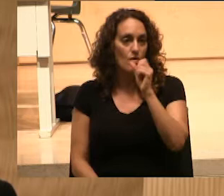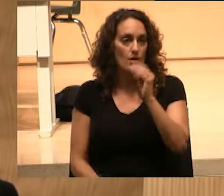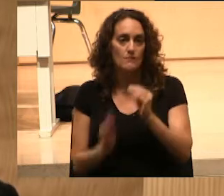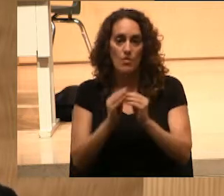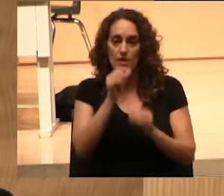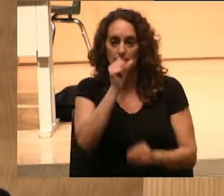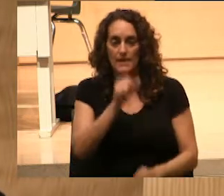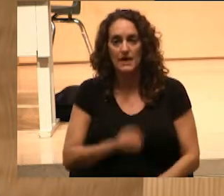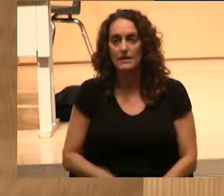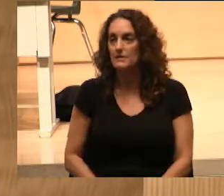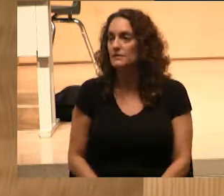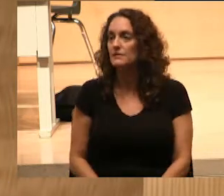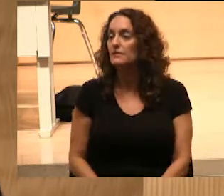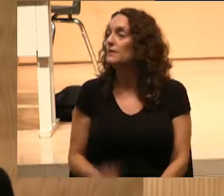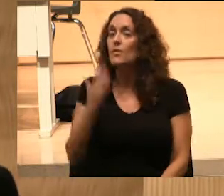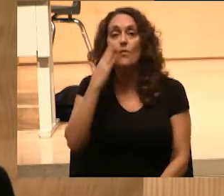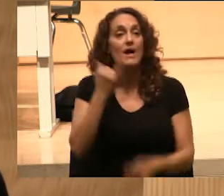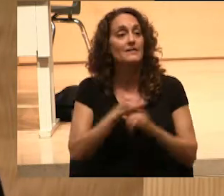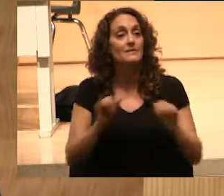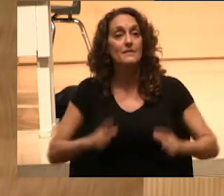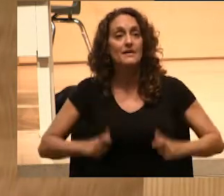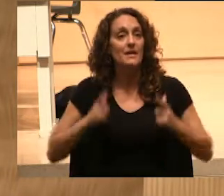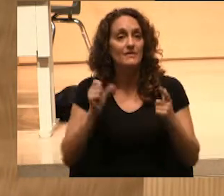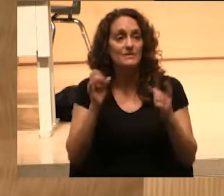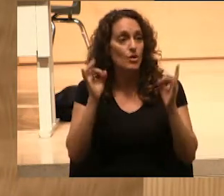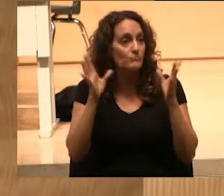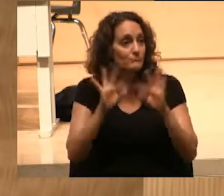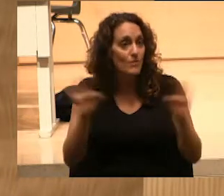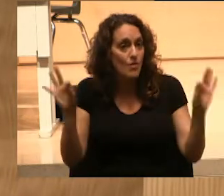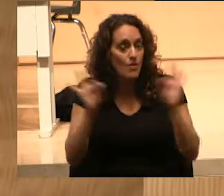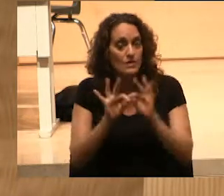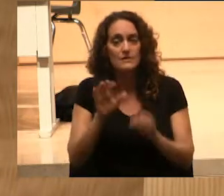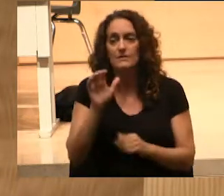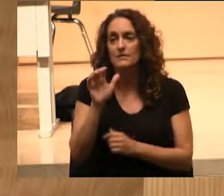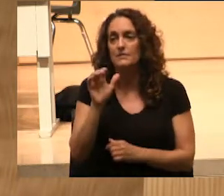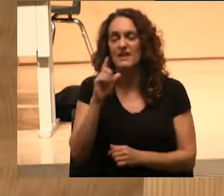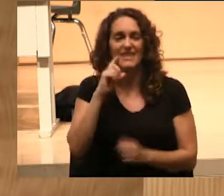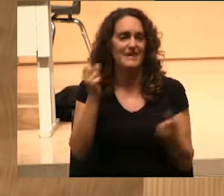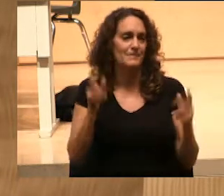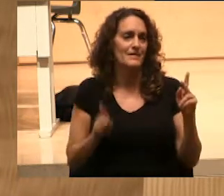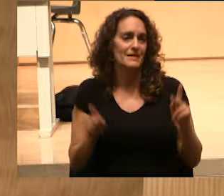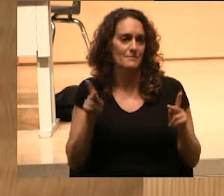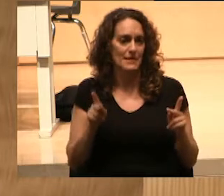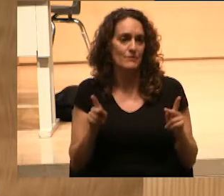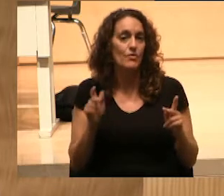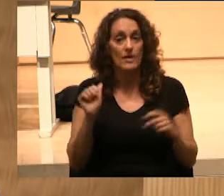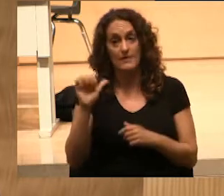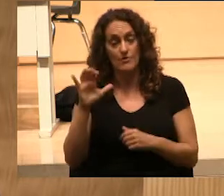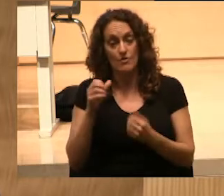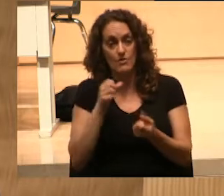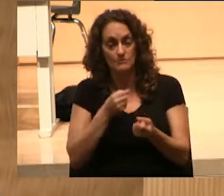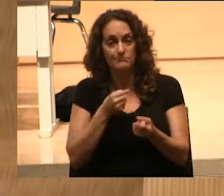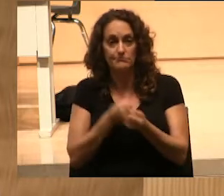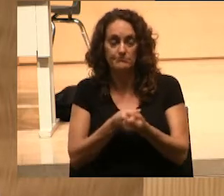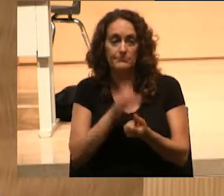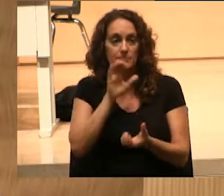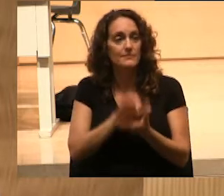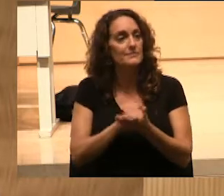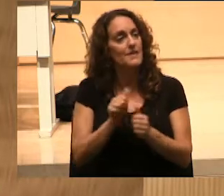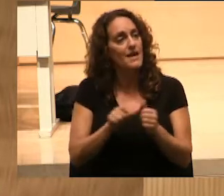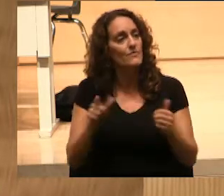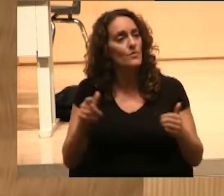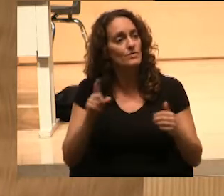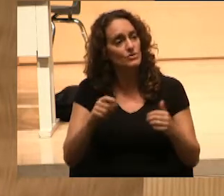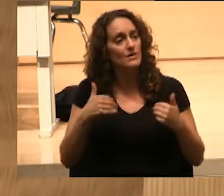Why is independent living so important? The ARC, and I think a lot of people in this room believe that everyone should have the right to live the